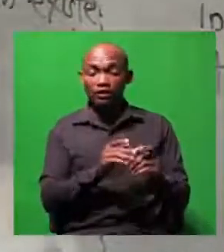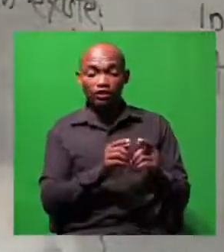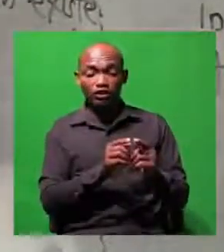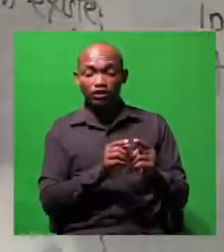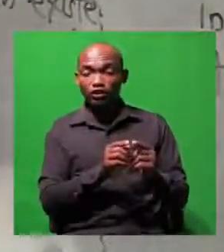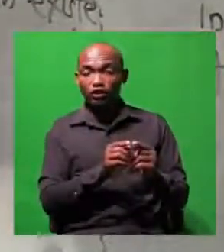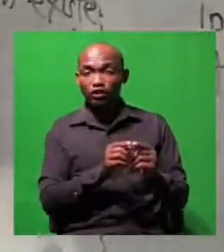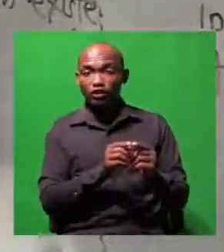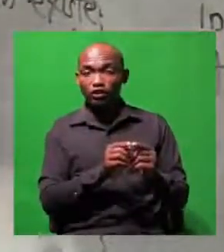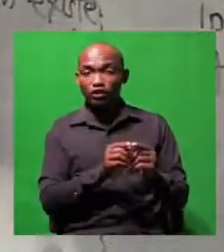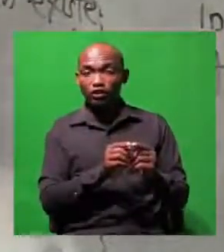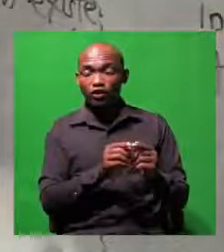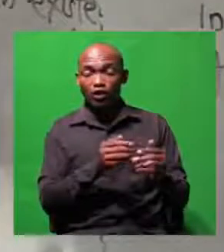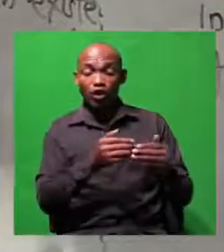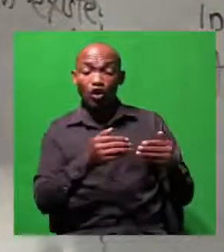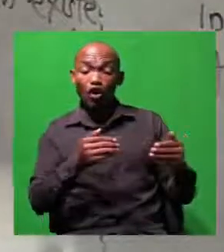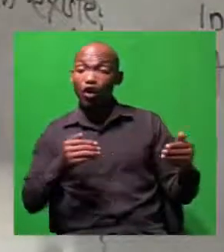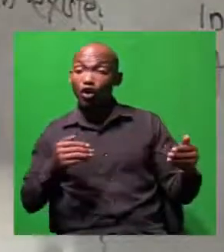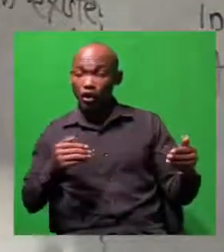much longer